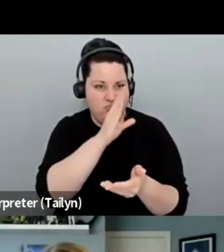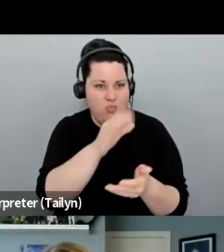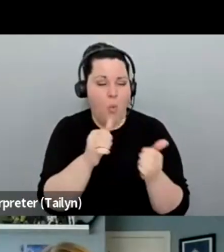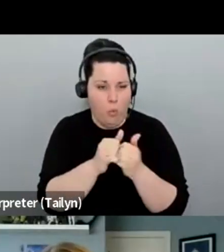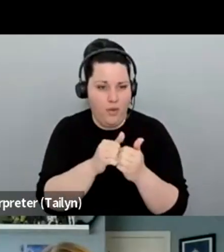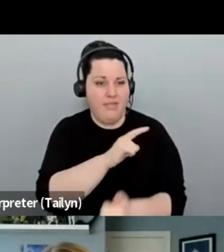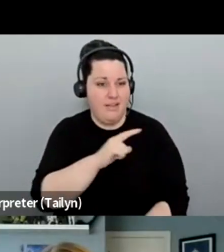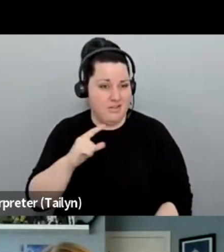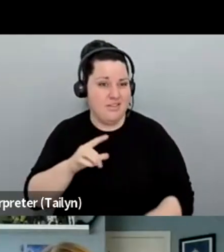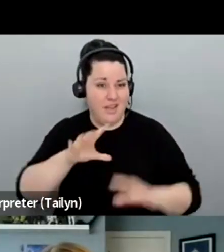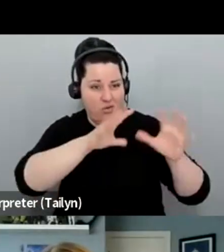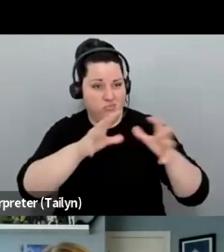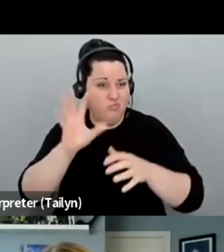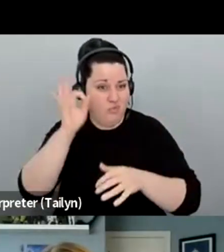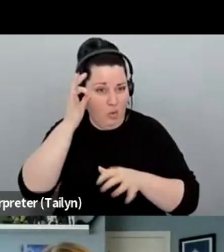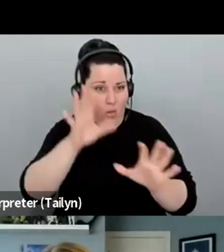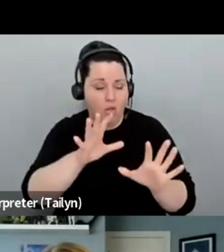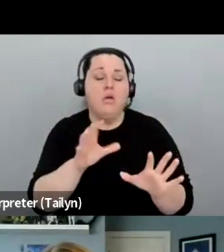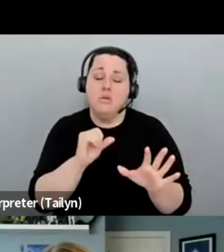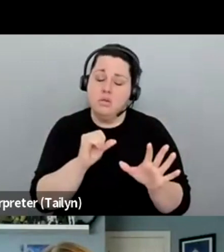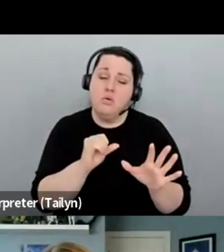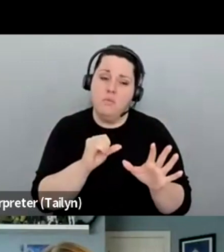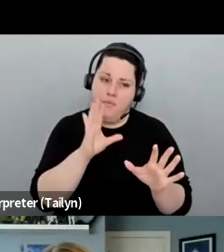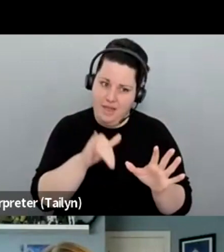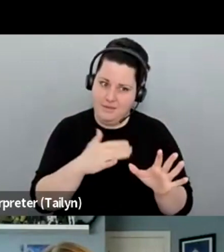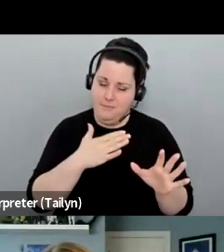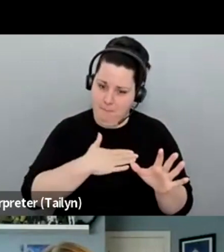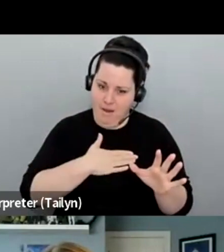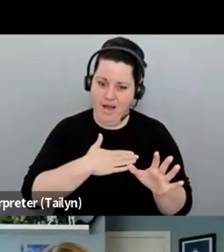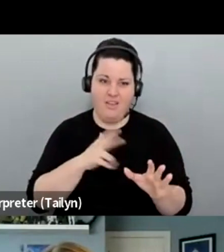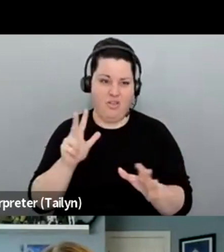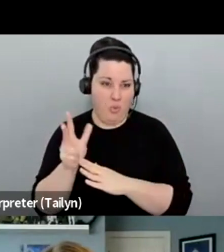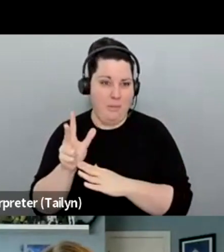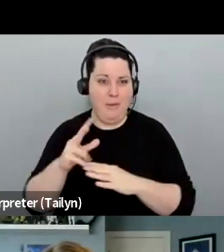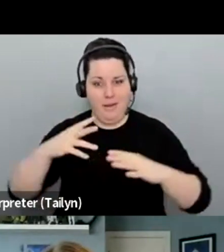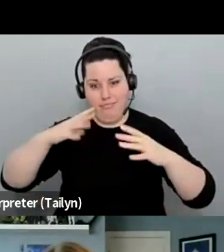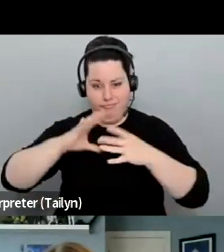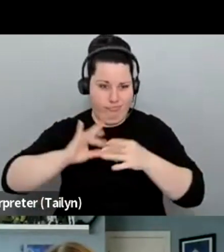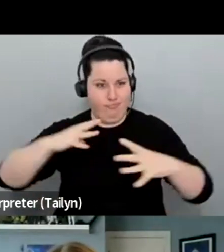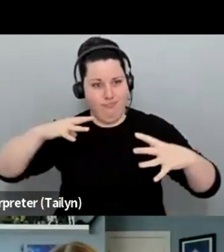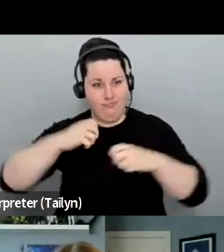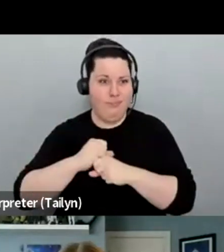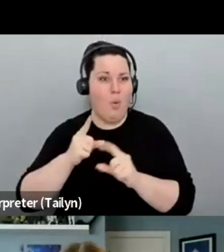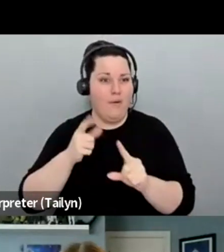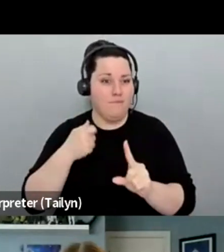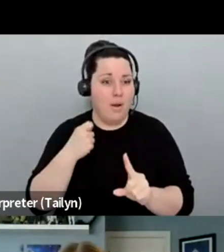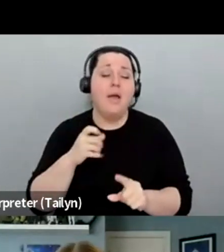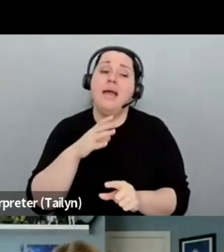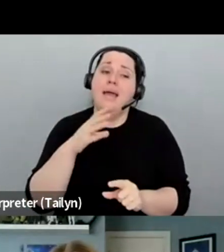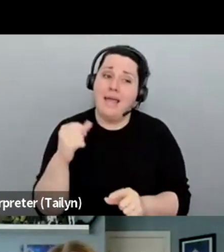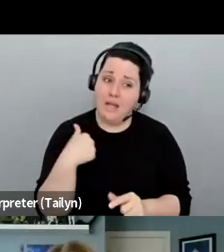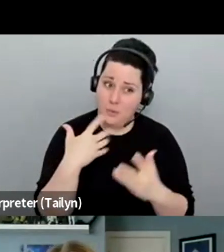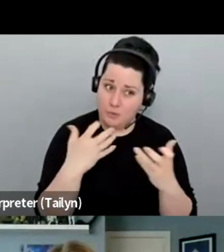with the legislative bodies federally. And so that's kind of my 3-minute monologue about where I come from. And I do want to